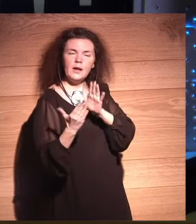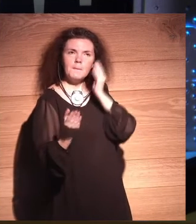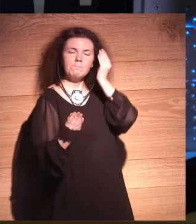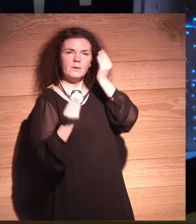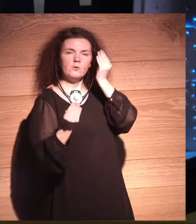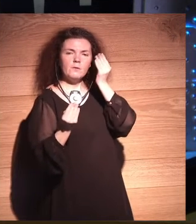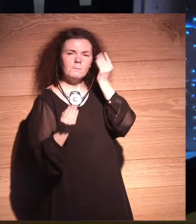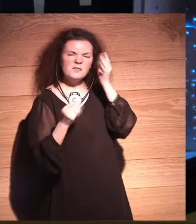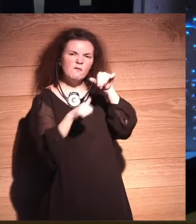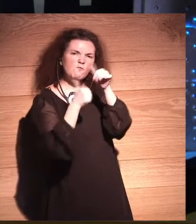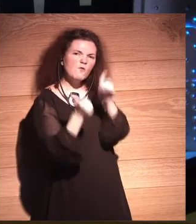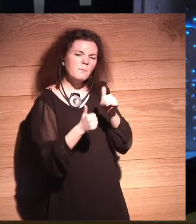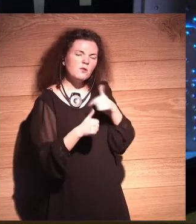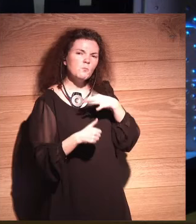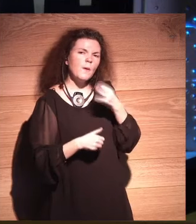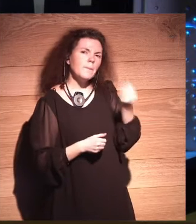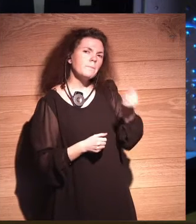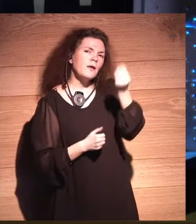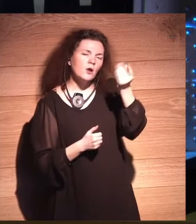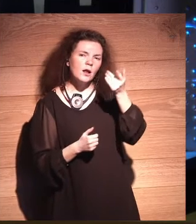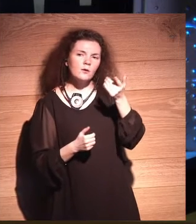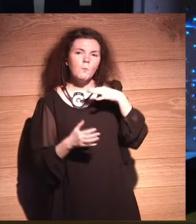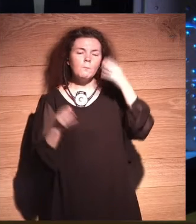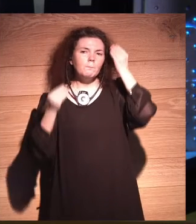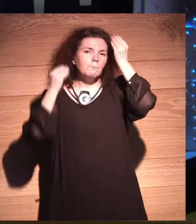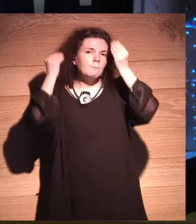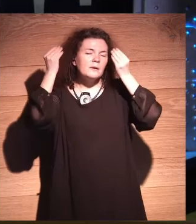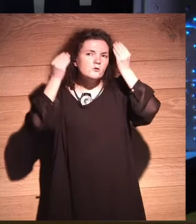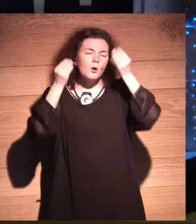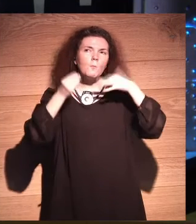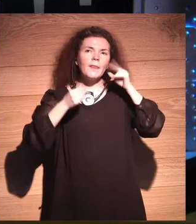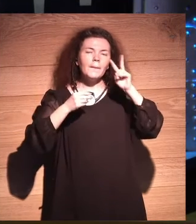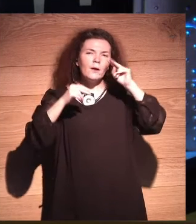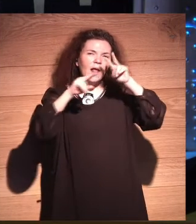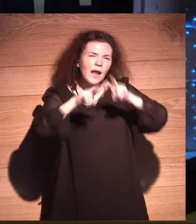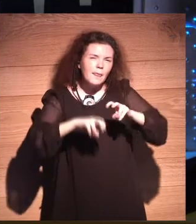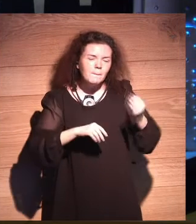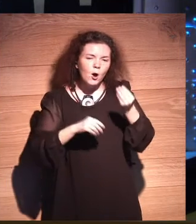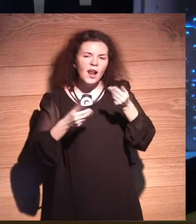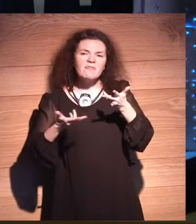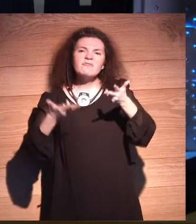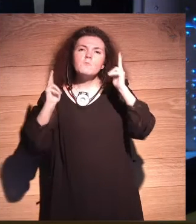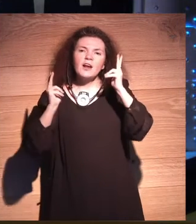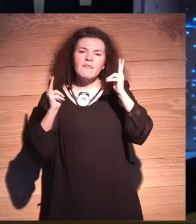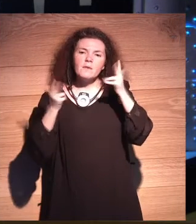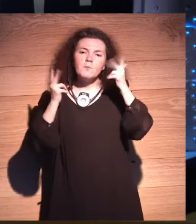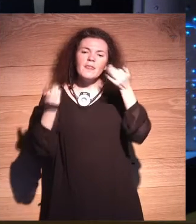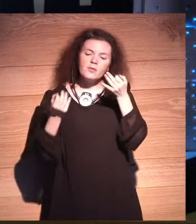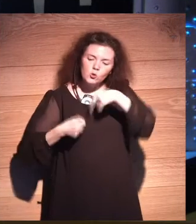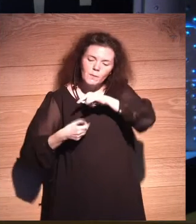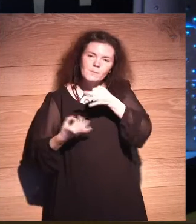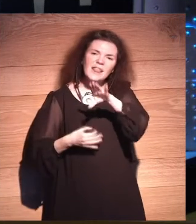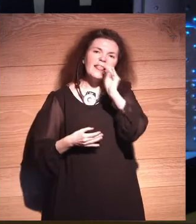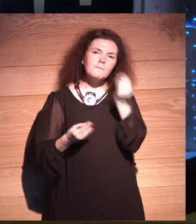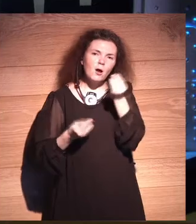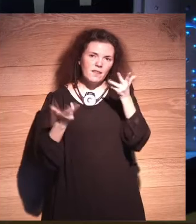than think about democracy as merely the process of voting once a year. That's typically how we've thought about it.